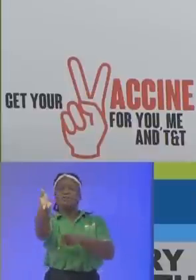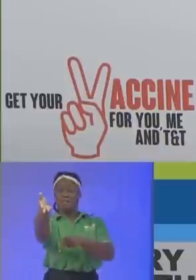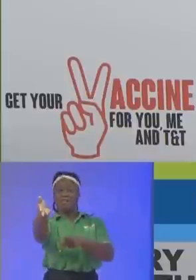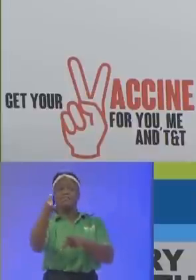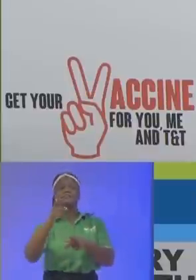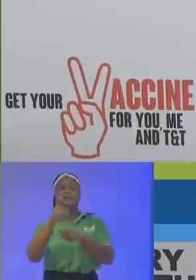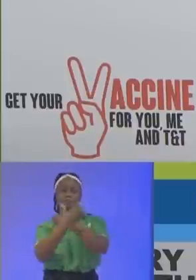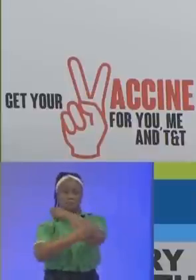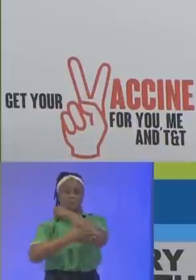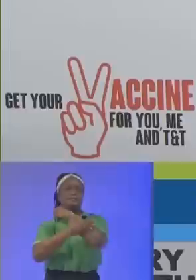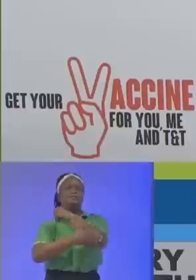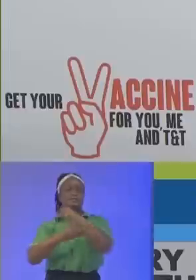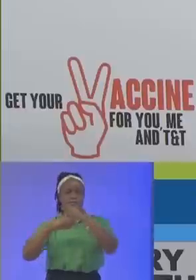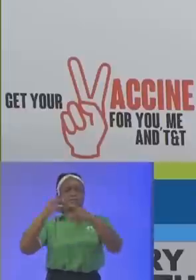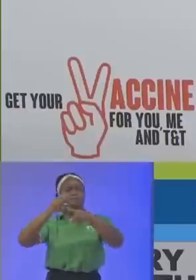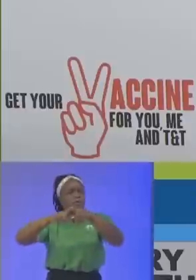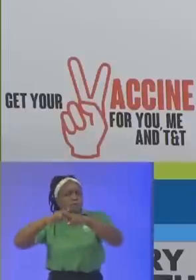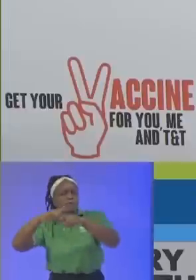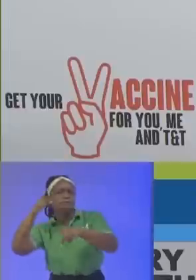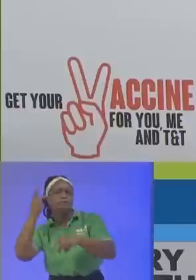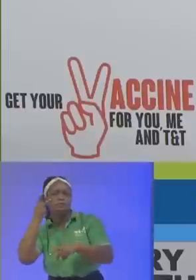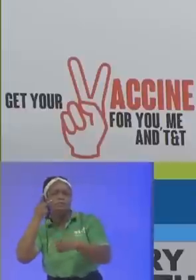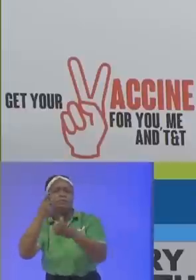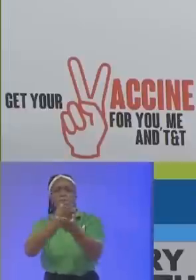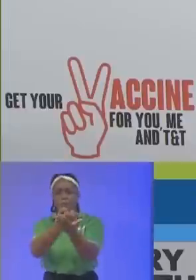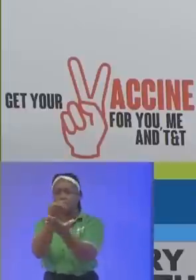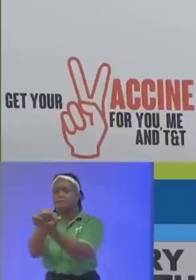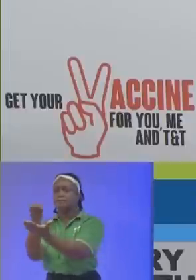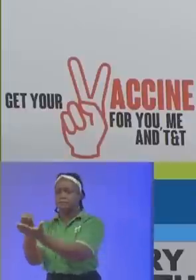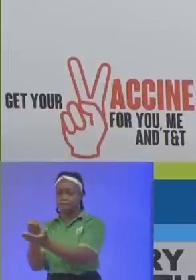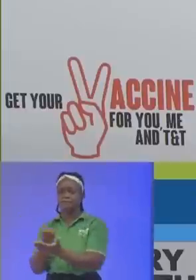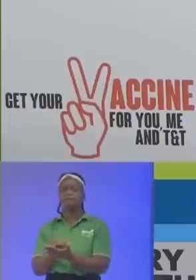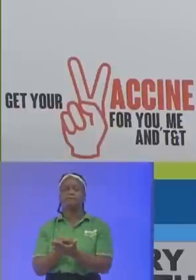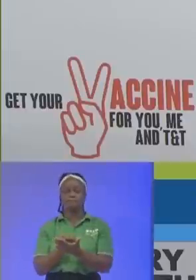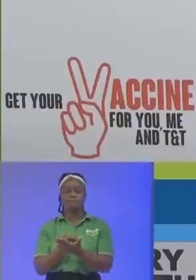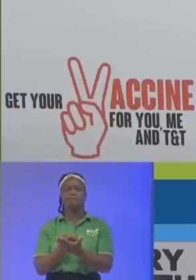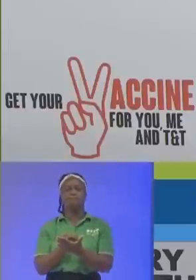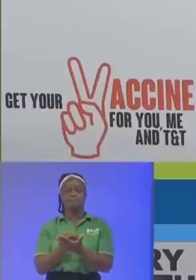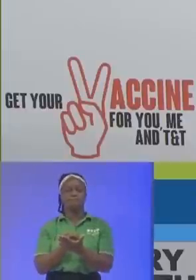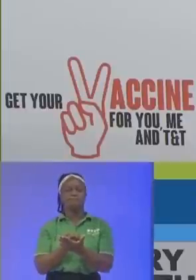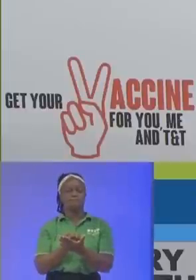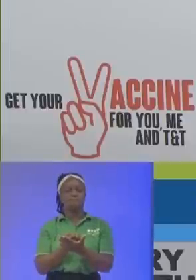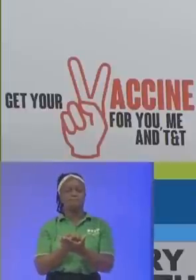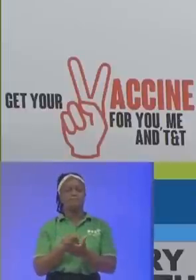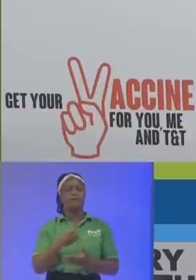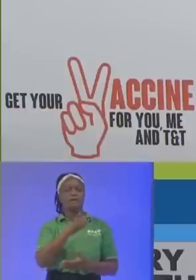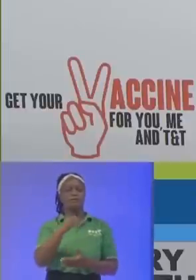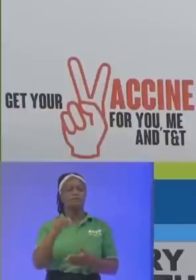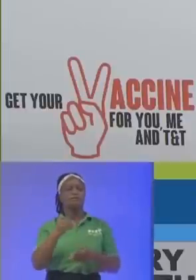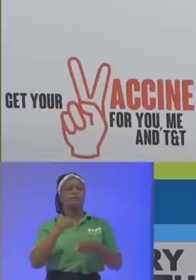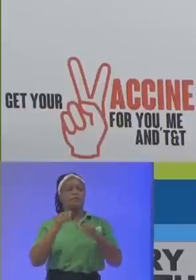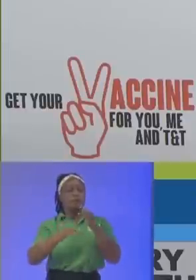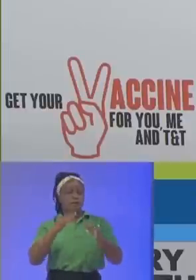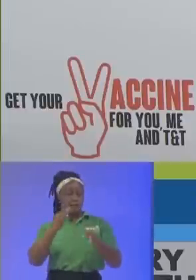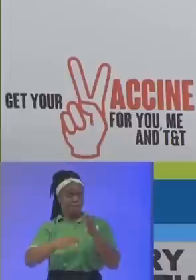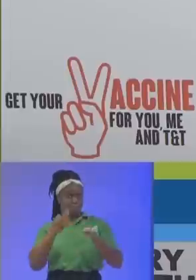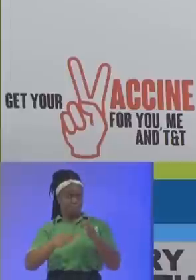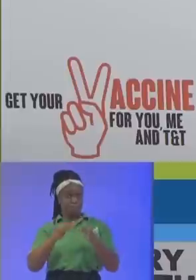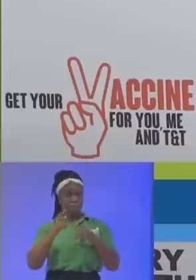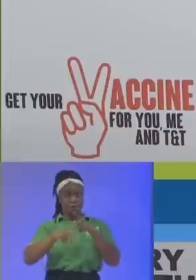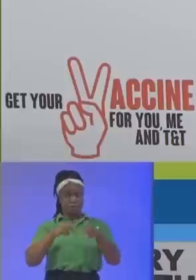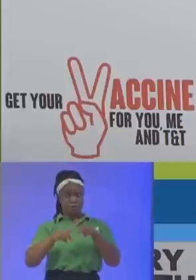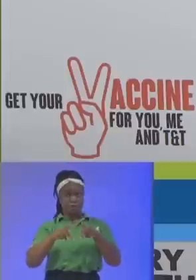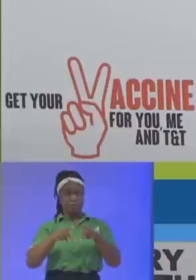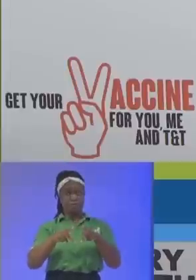level of evidence. They can make decisions based on their level of herd immunity. And in a lot of these countries, or in many of these